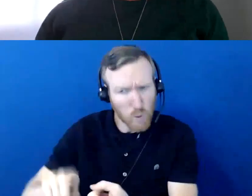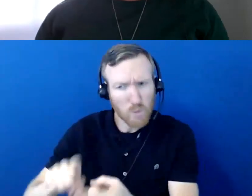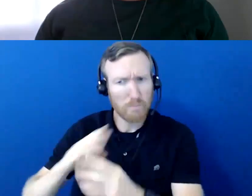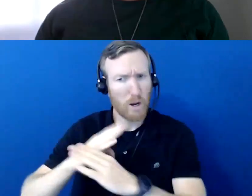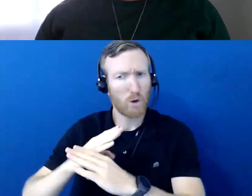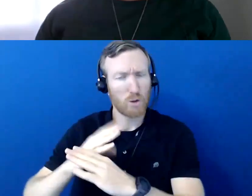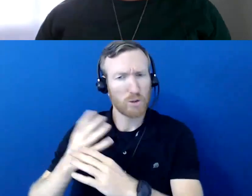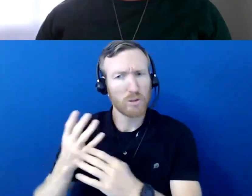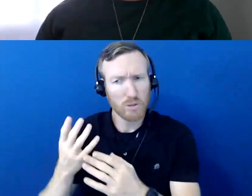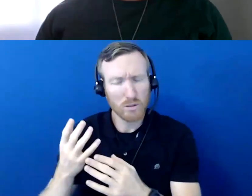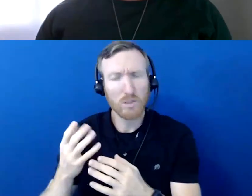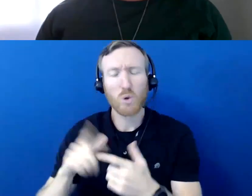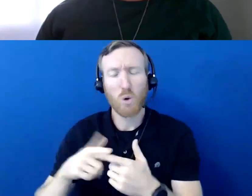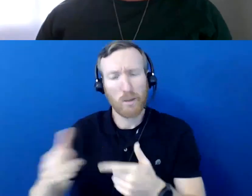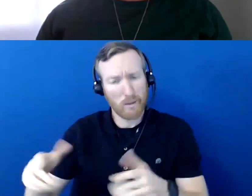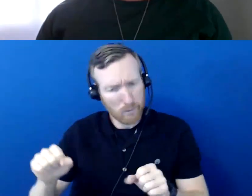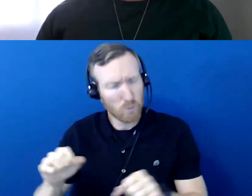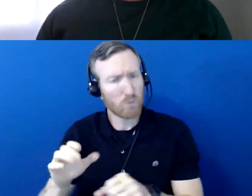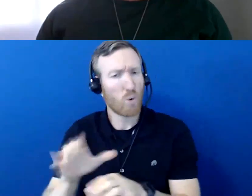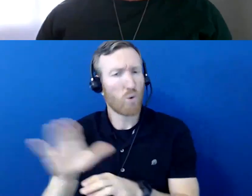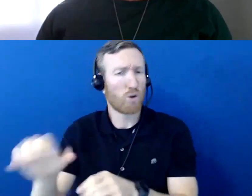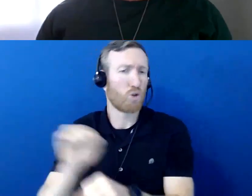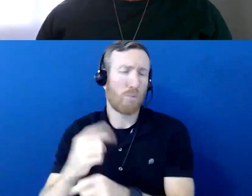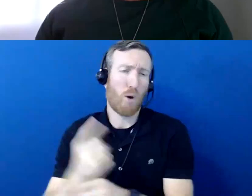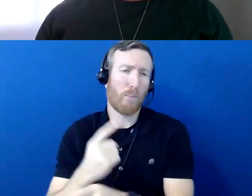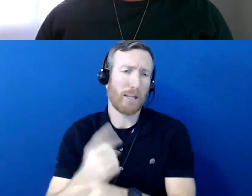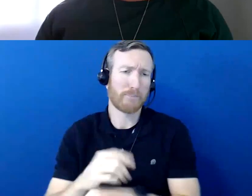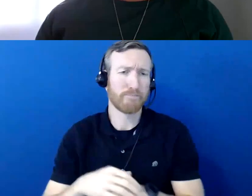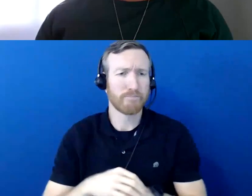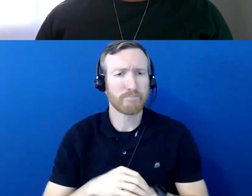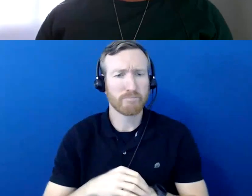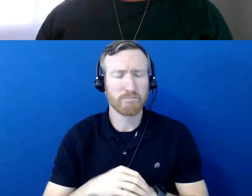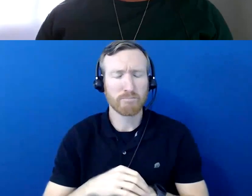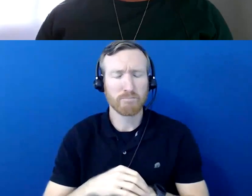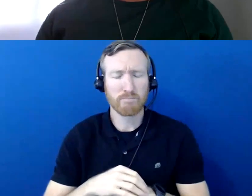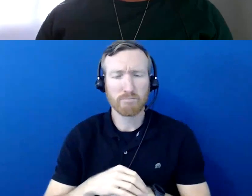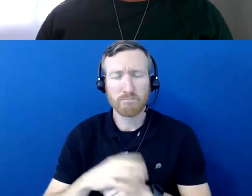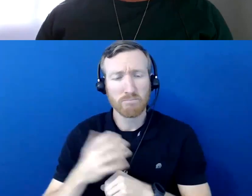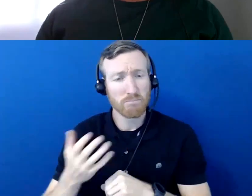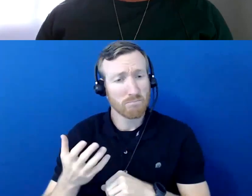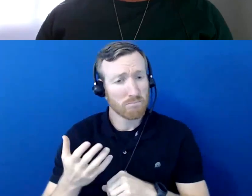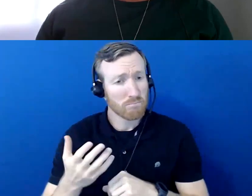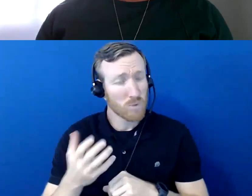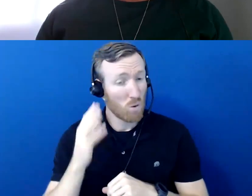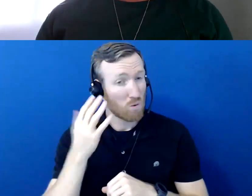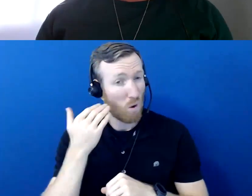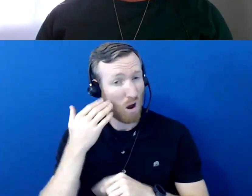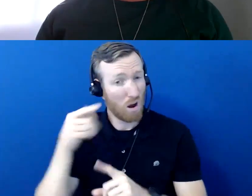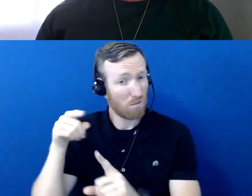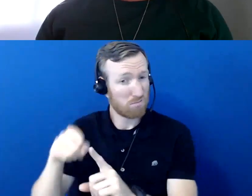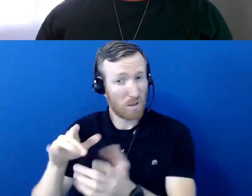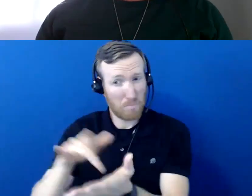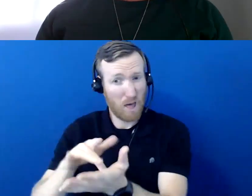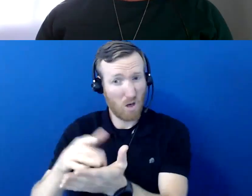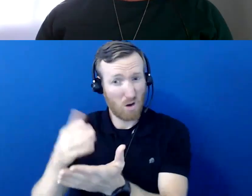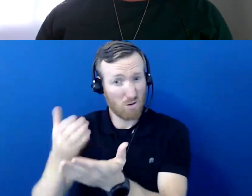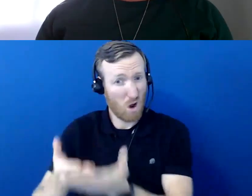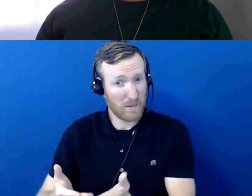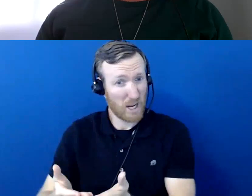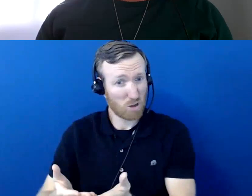and to be able to do their job. So, why are we saying medical documentation is not what